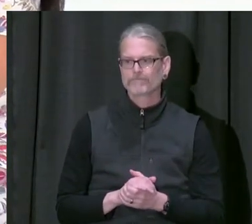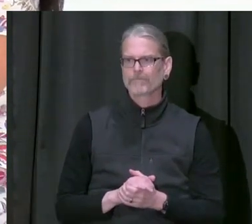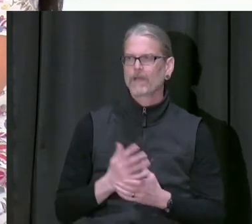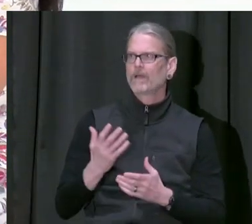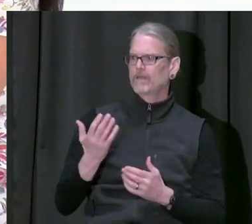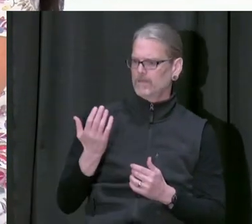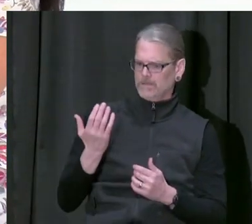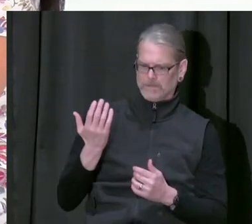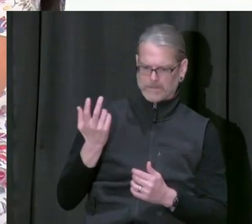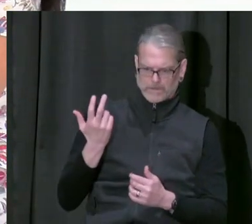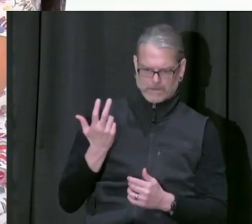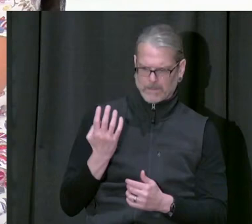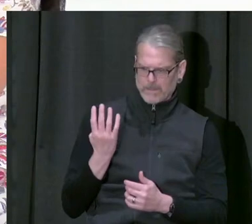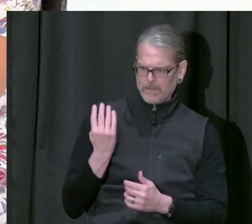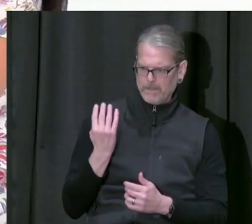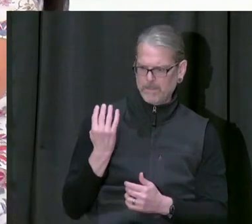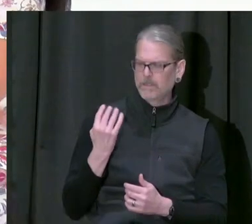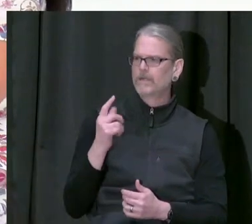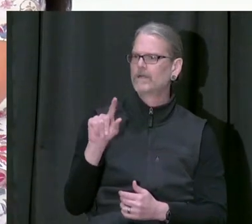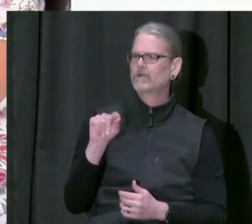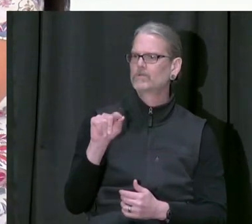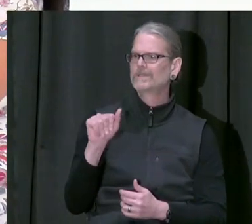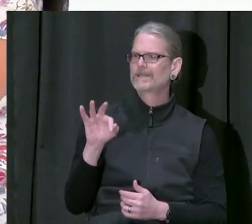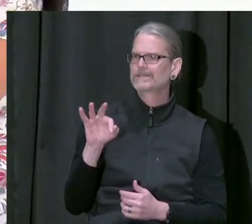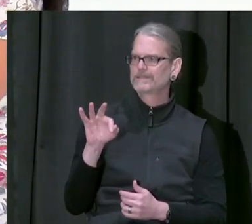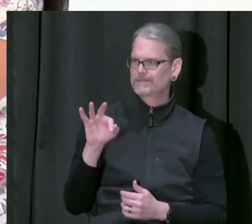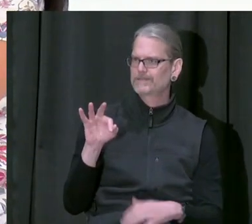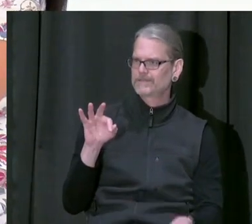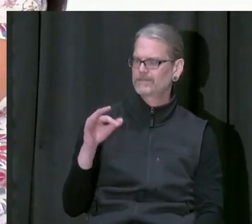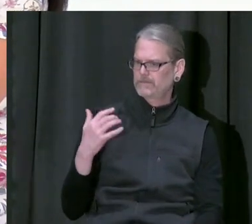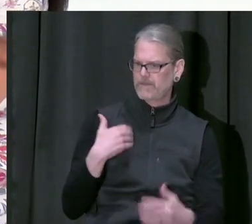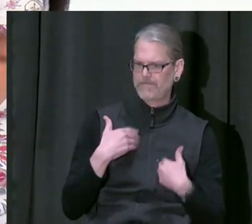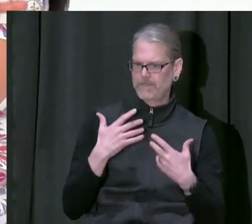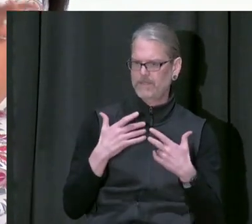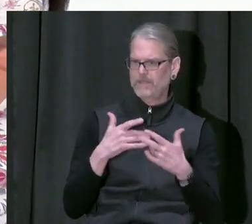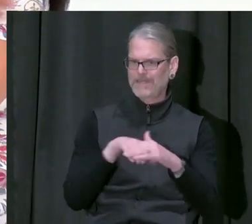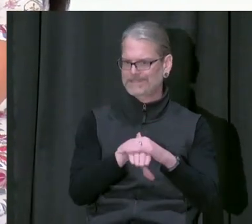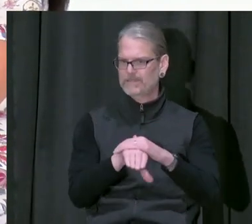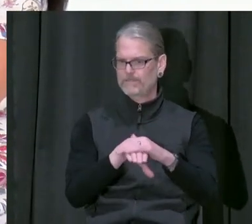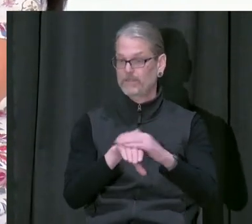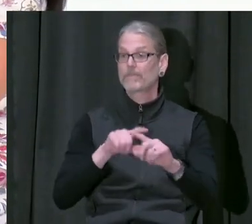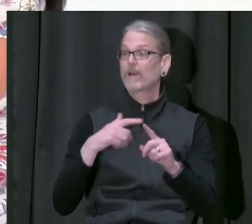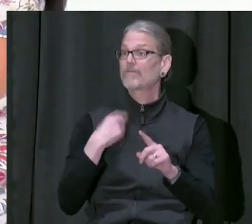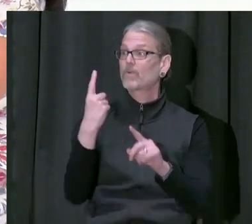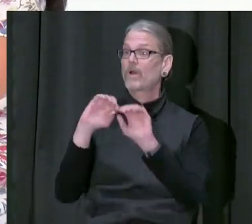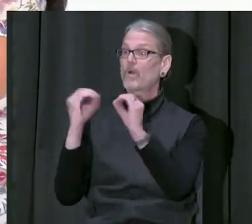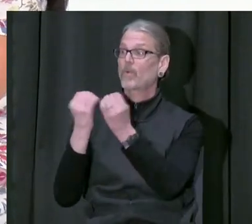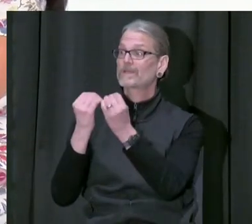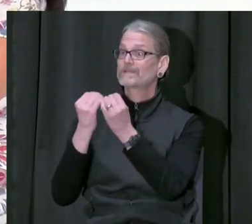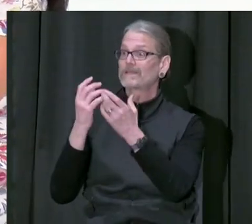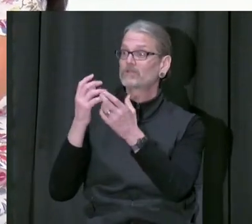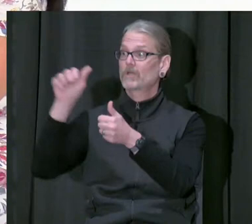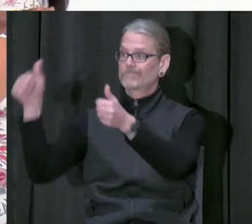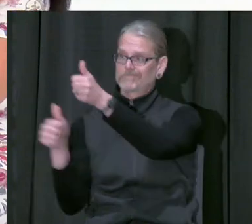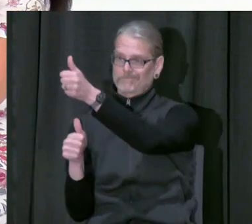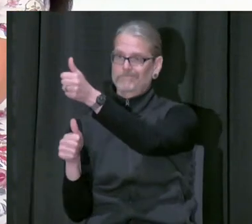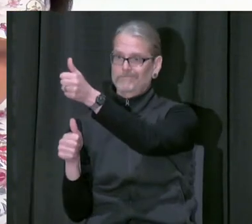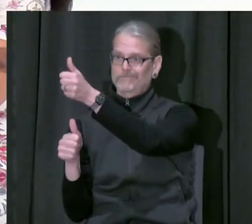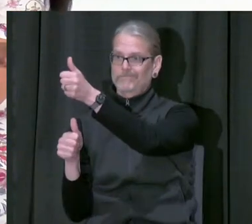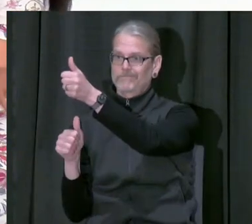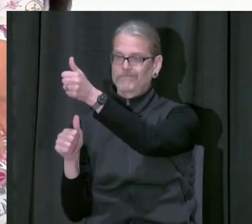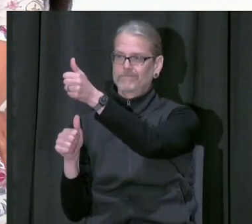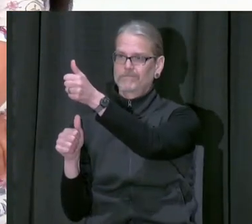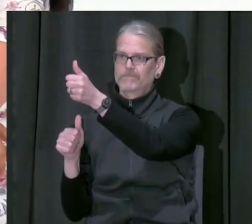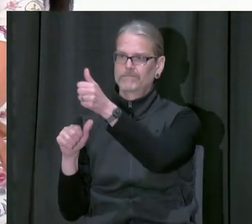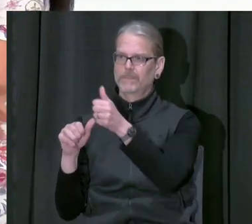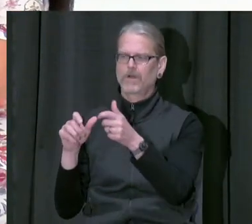back in 2019, we were doing accessibility, but there was an organization within Aetna that had